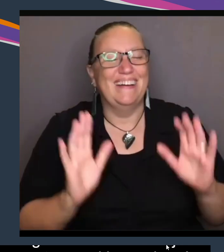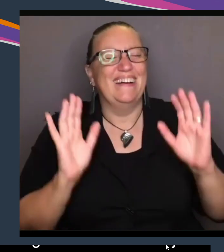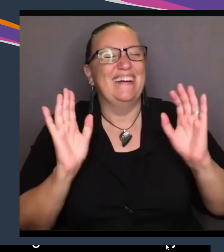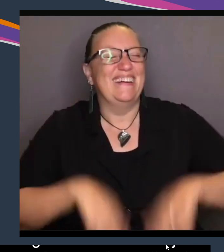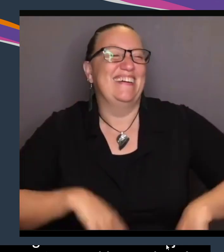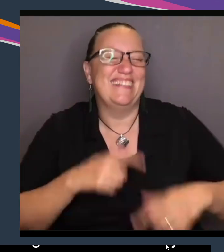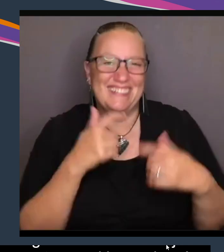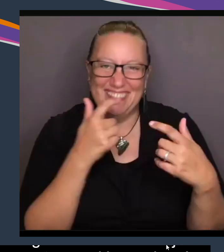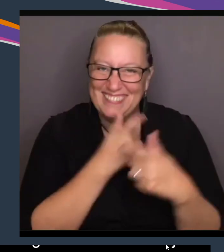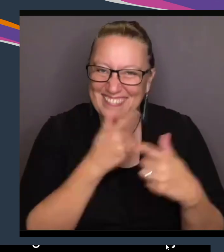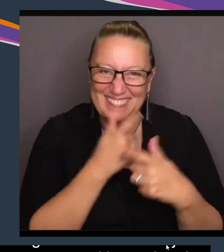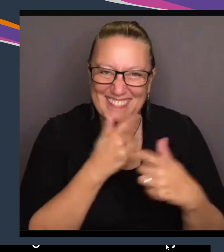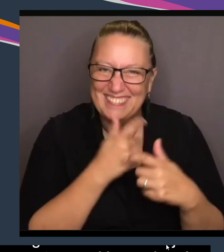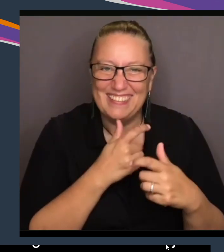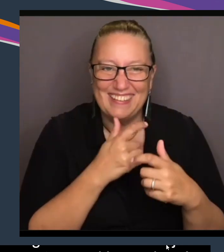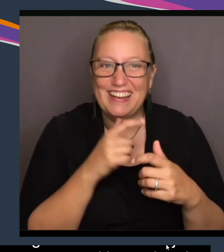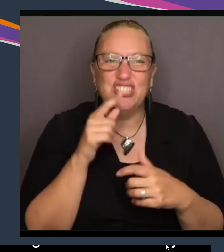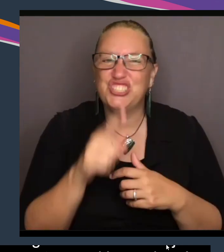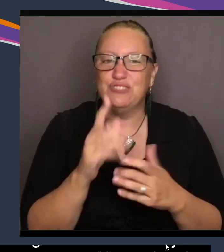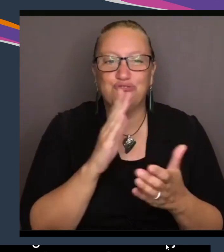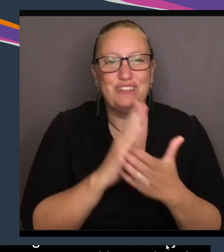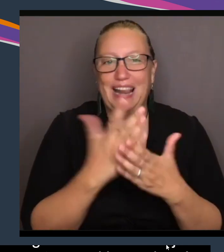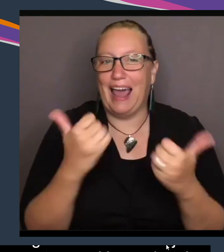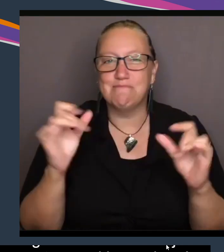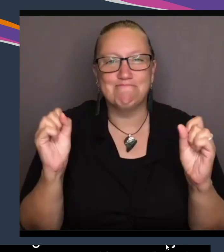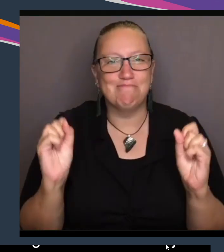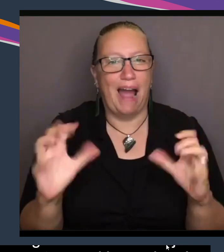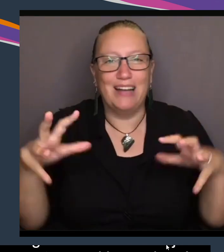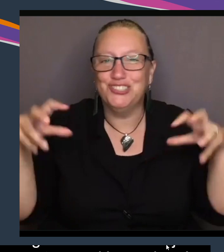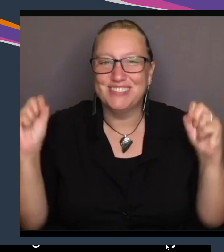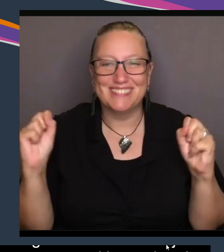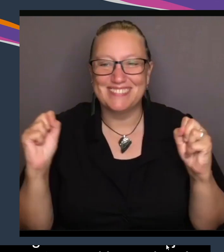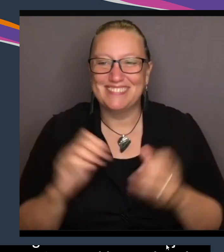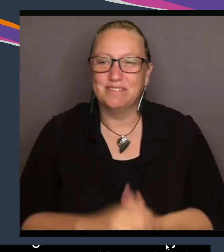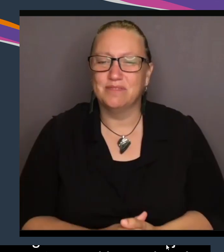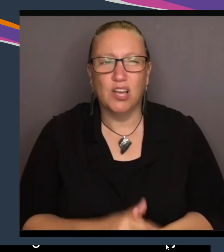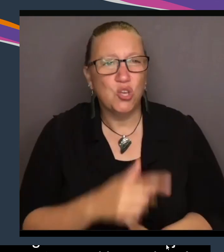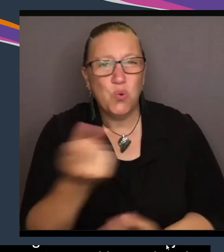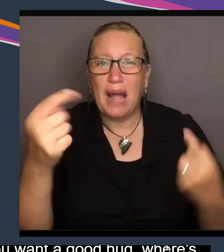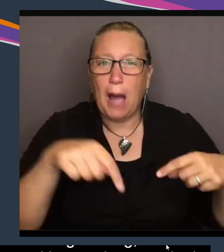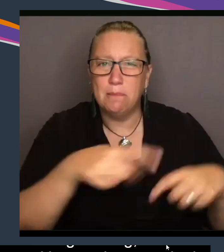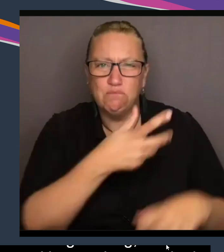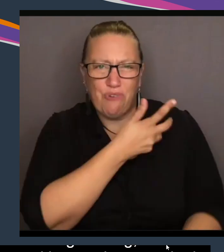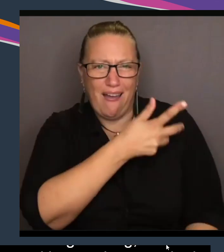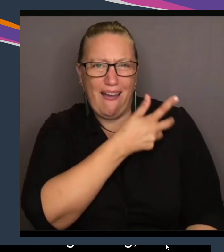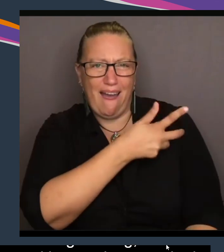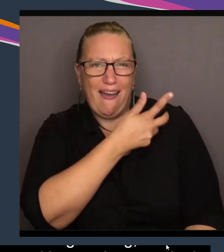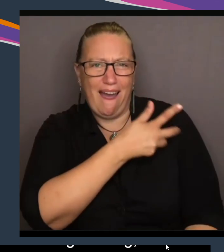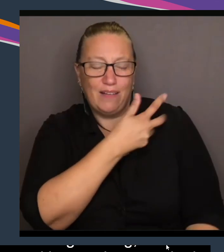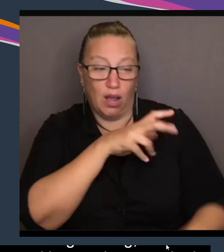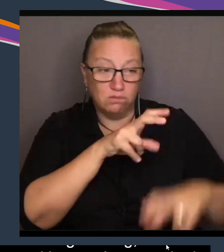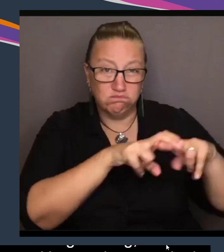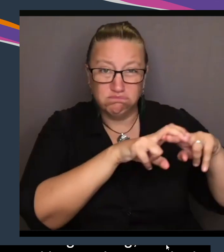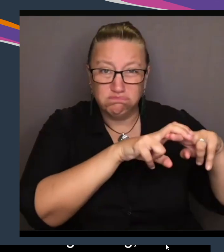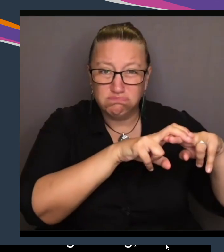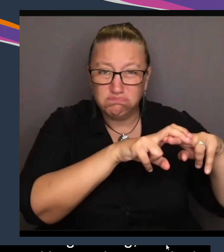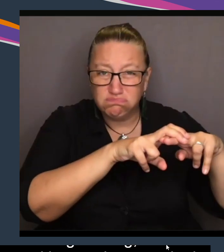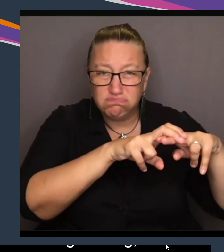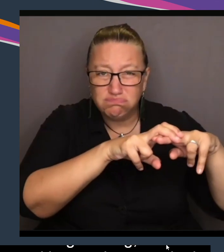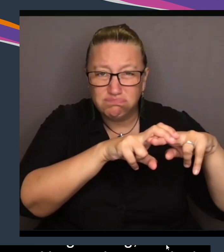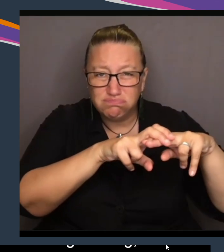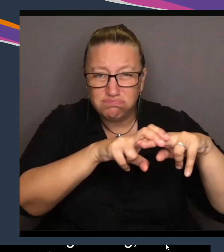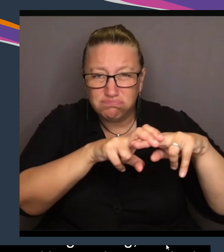Oh, she is magic. Okay, and I'm so proud of everyone coming. There's hardly a seat in